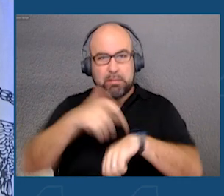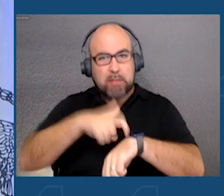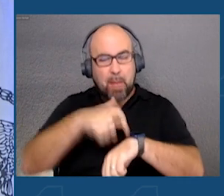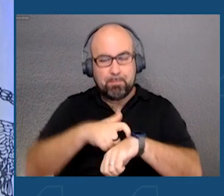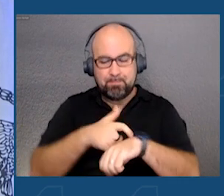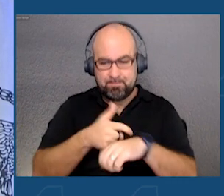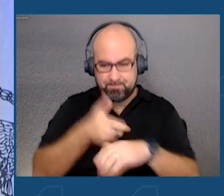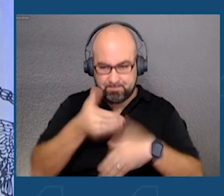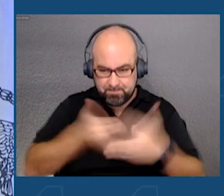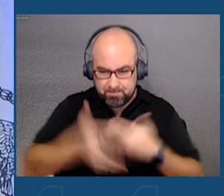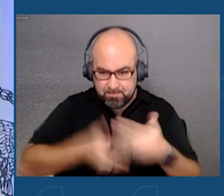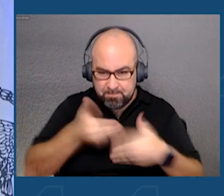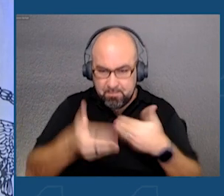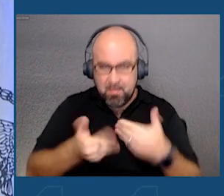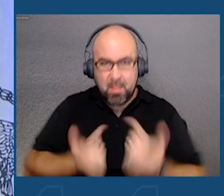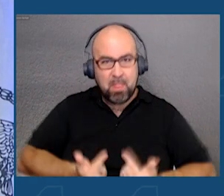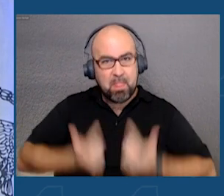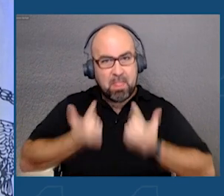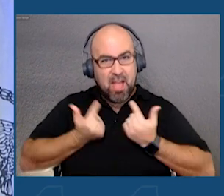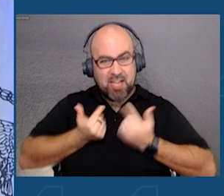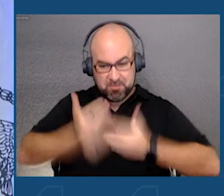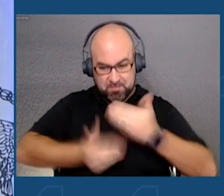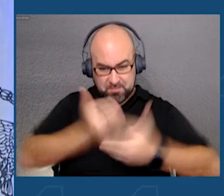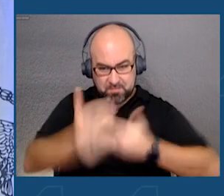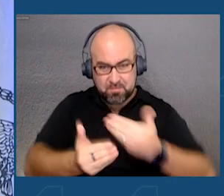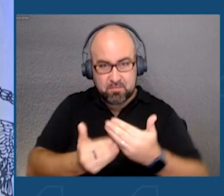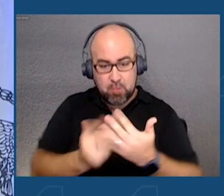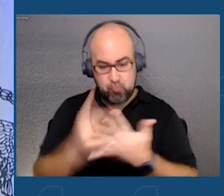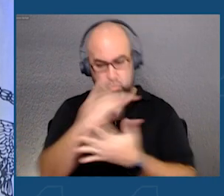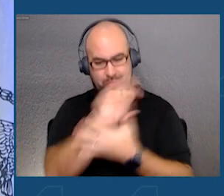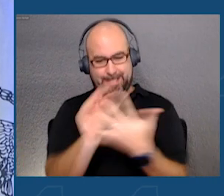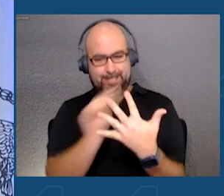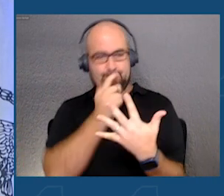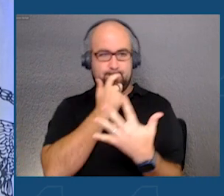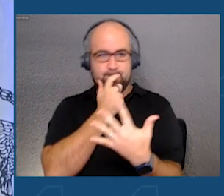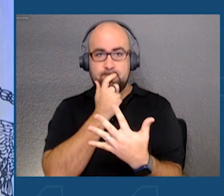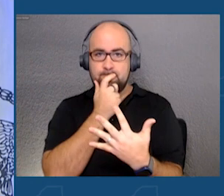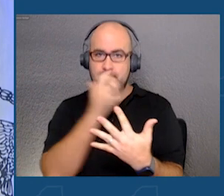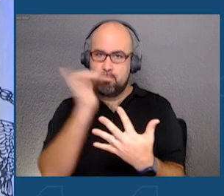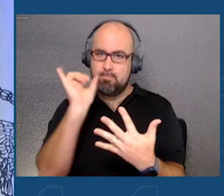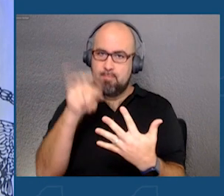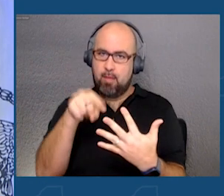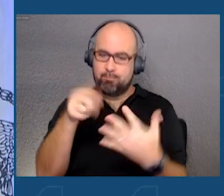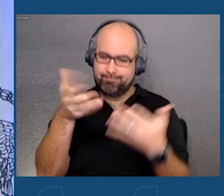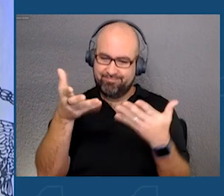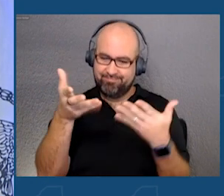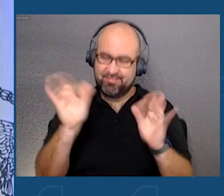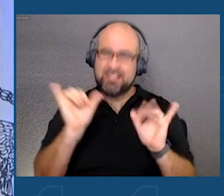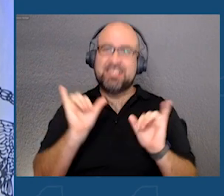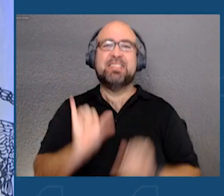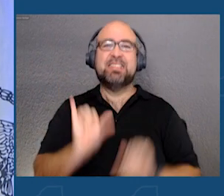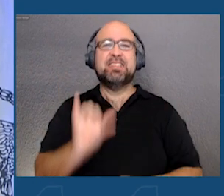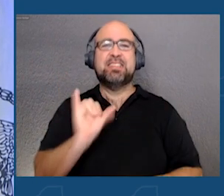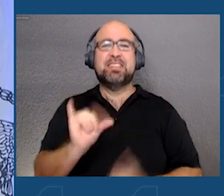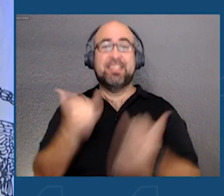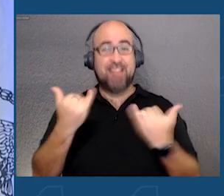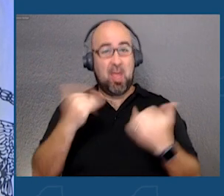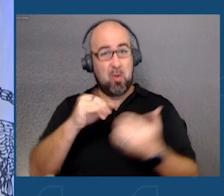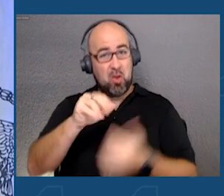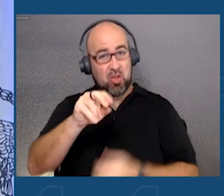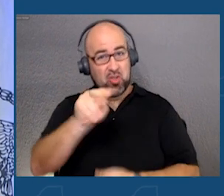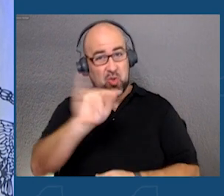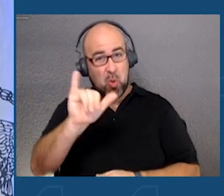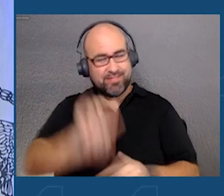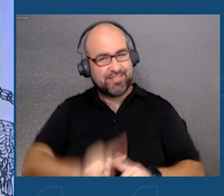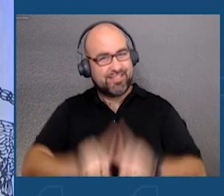our lives, and where our priorities are. We're truly not living in the same New York that we were back in